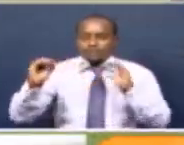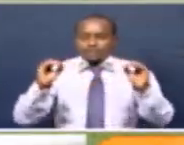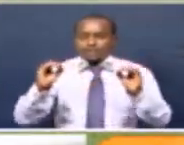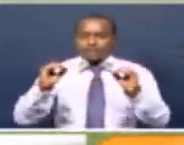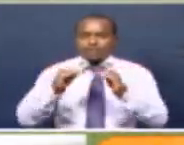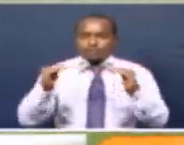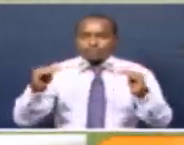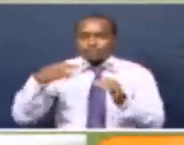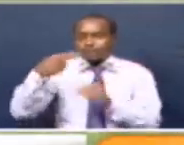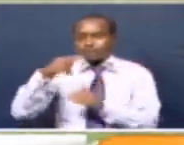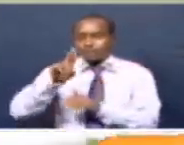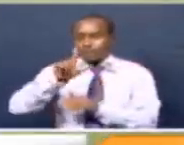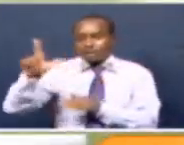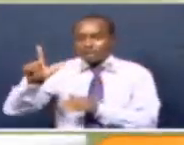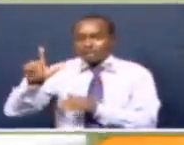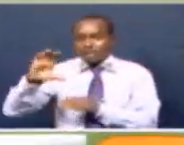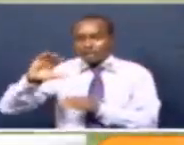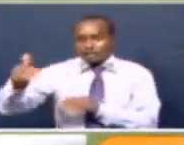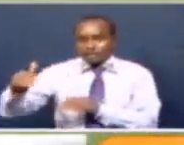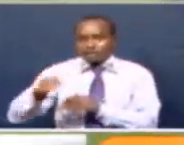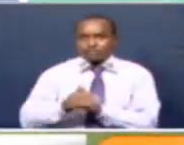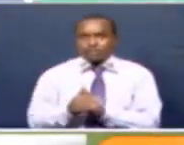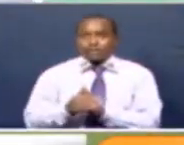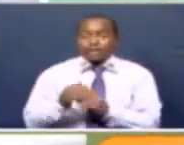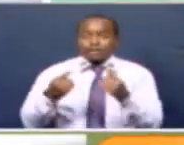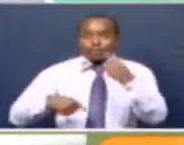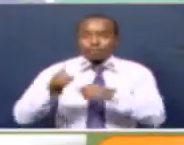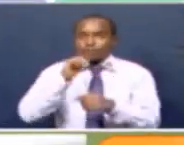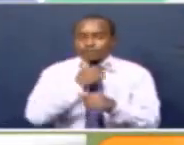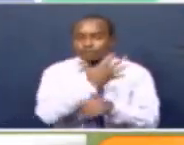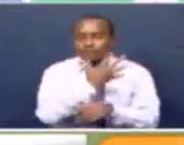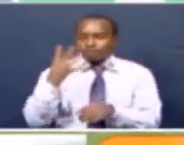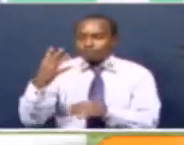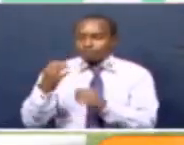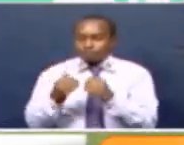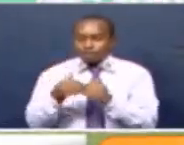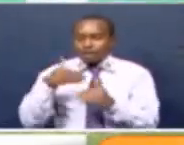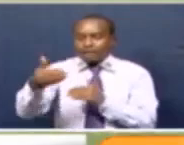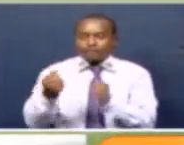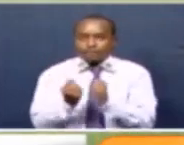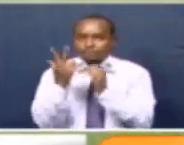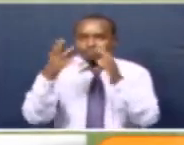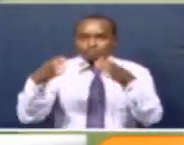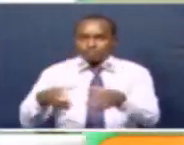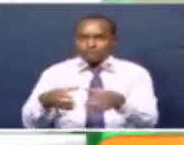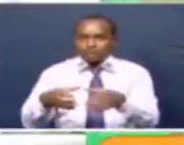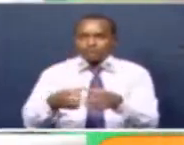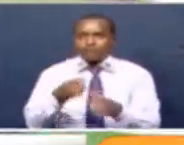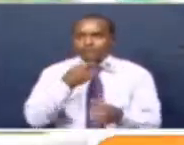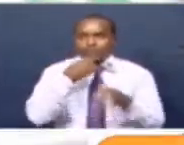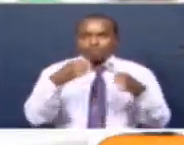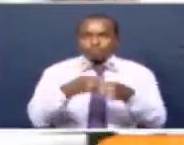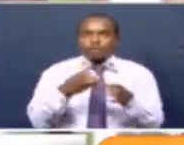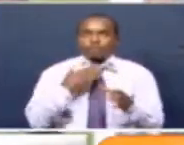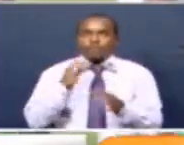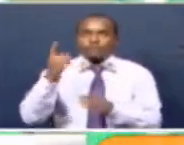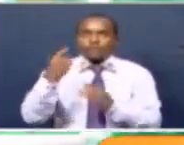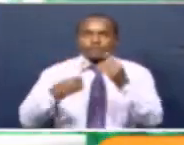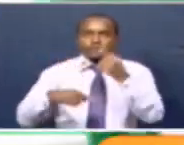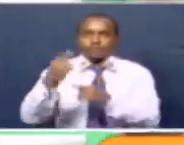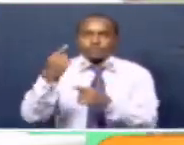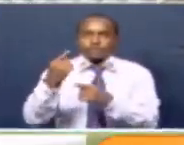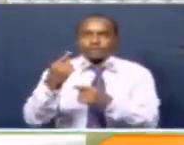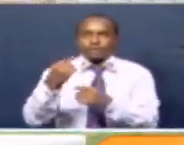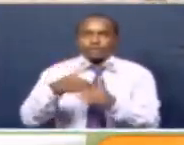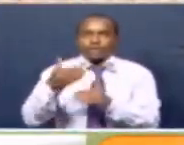English championship side Hull City. Hull won the exhibition tie 5-4 on post-match penalties. Gor Mahia will be chasing a first win in the group stages after